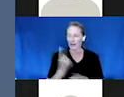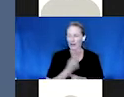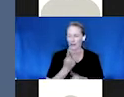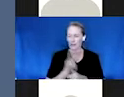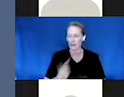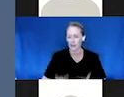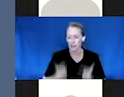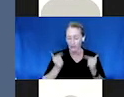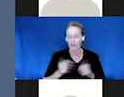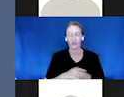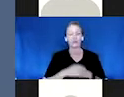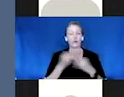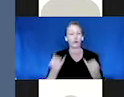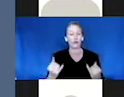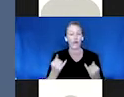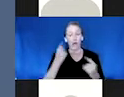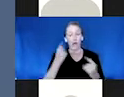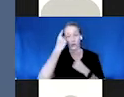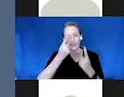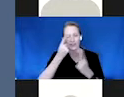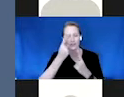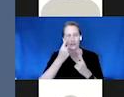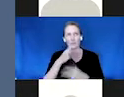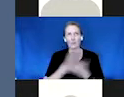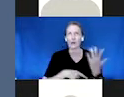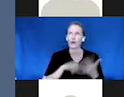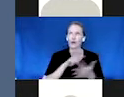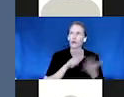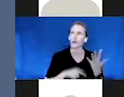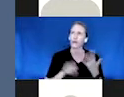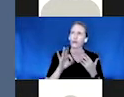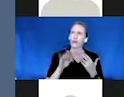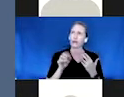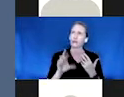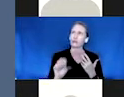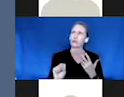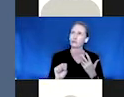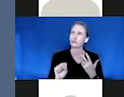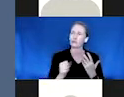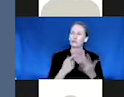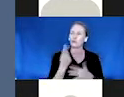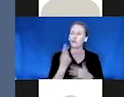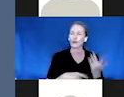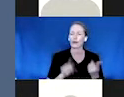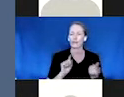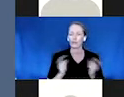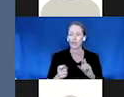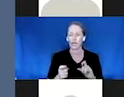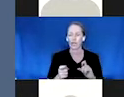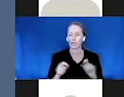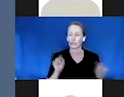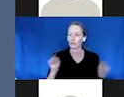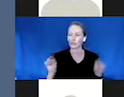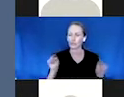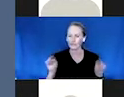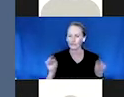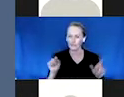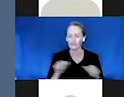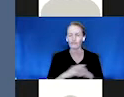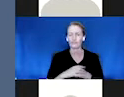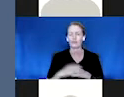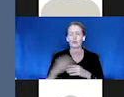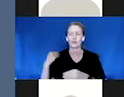ourselves, what are the factors? What has changed in terms of our models? So let's look at our genetics behavior